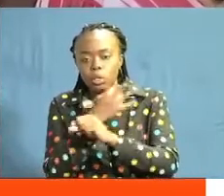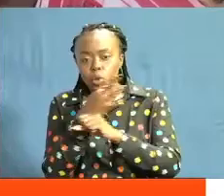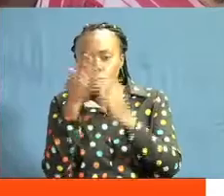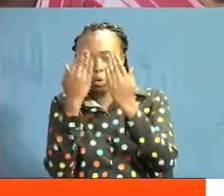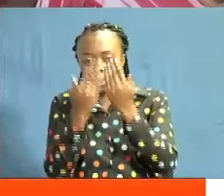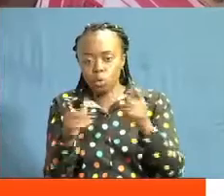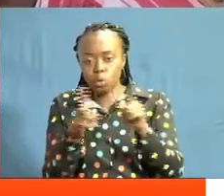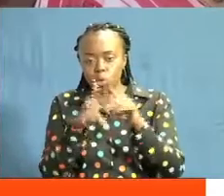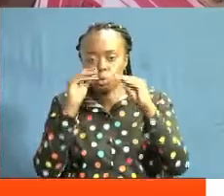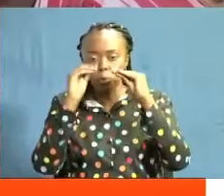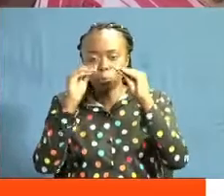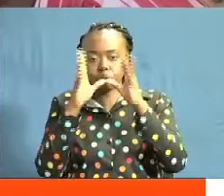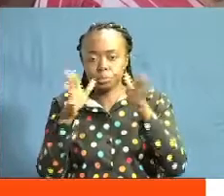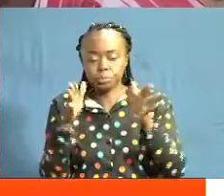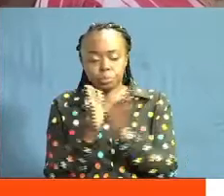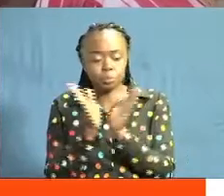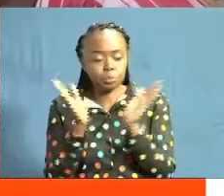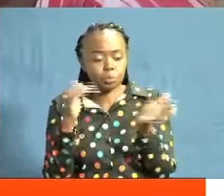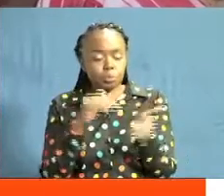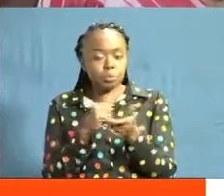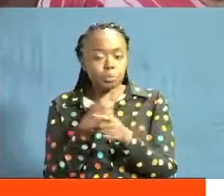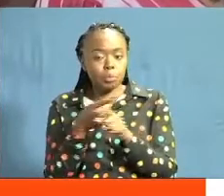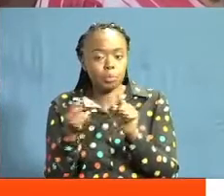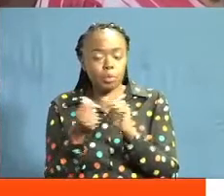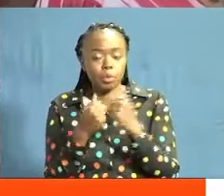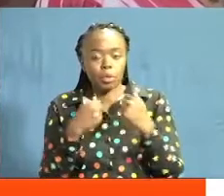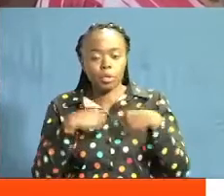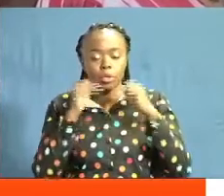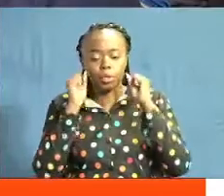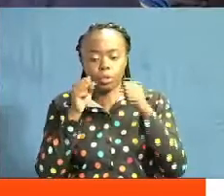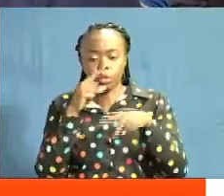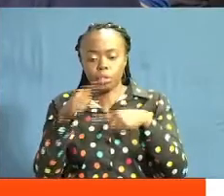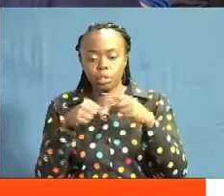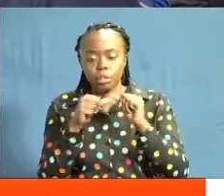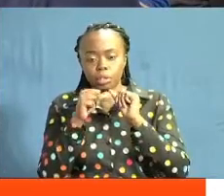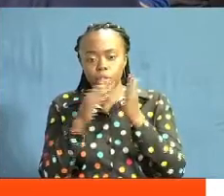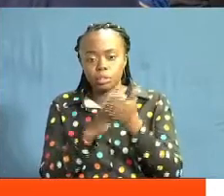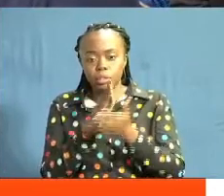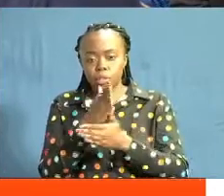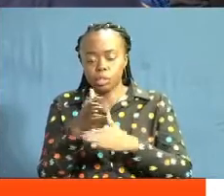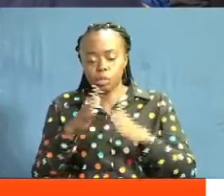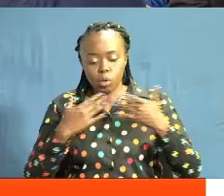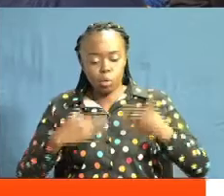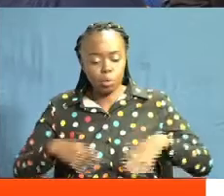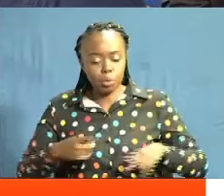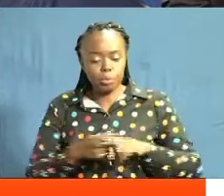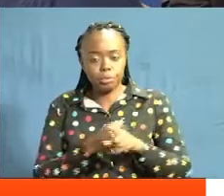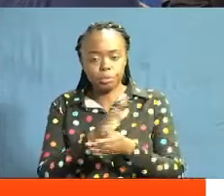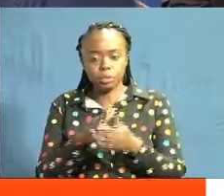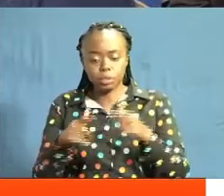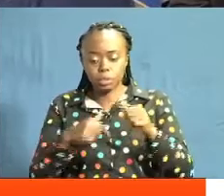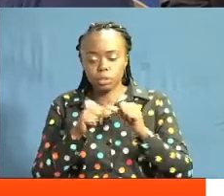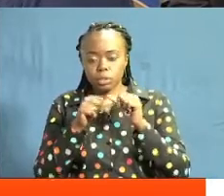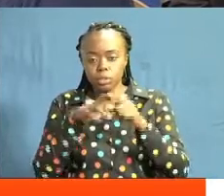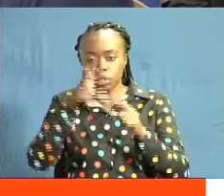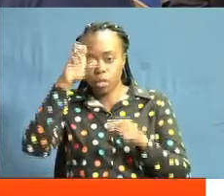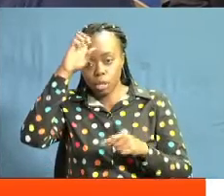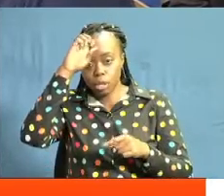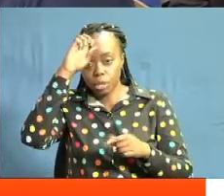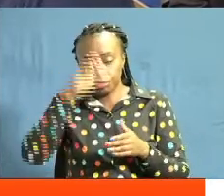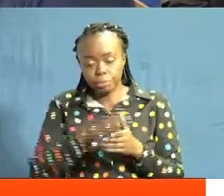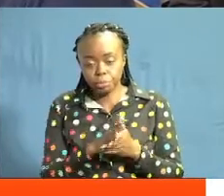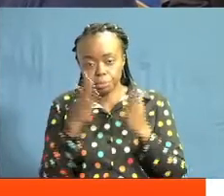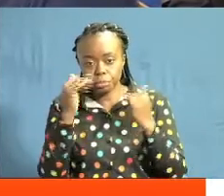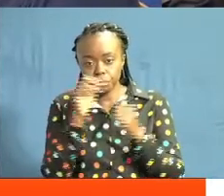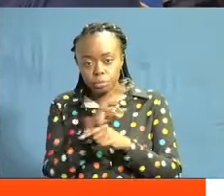and teachers for it to reopen, but measures should be put in place to ensure pupils from affected regions continue their education.